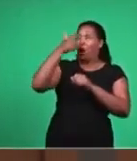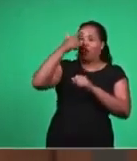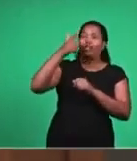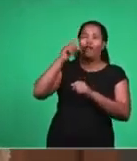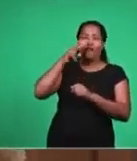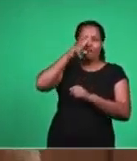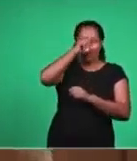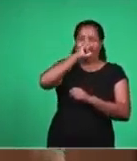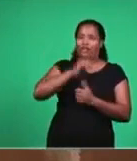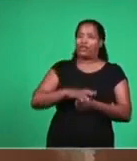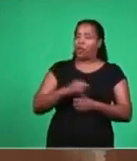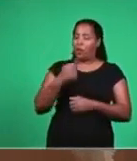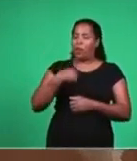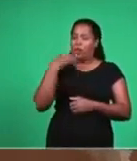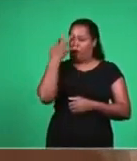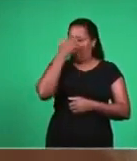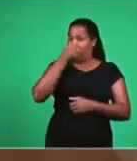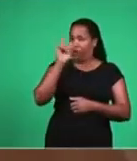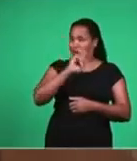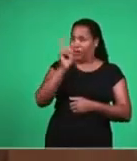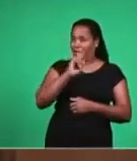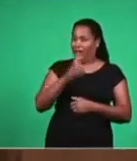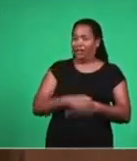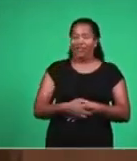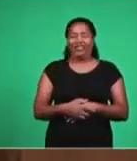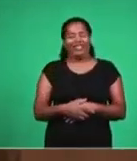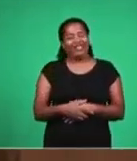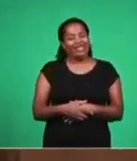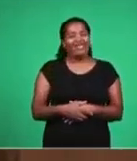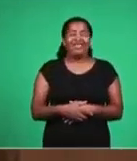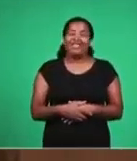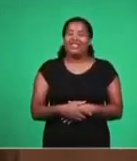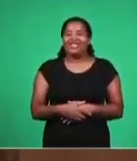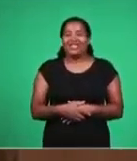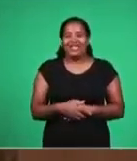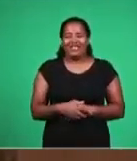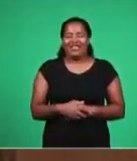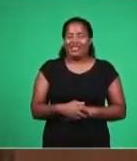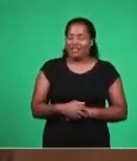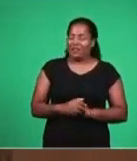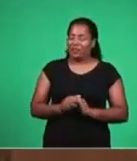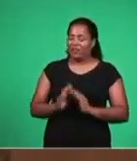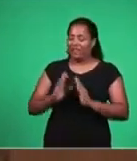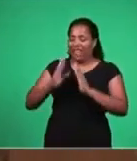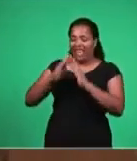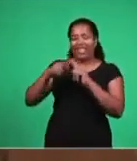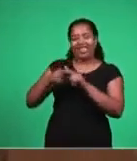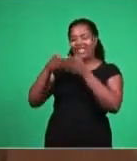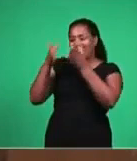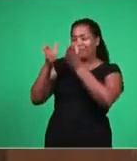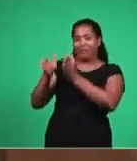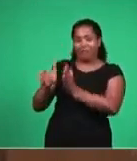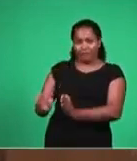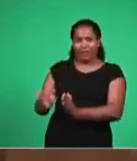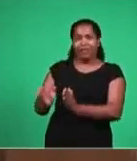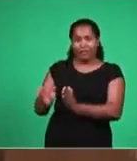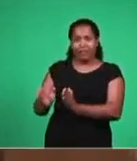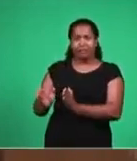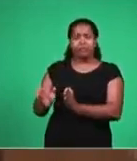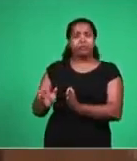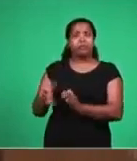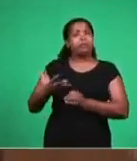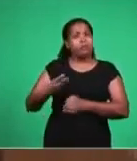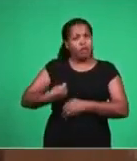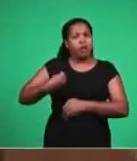Because of the light. It's not to look good. It's just the light. So listen, the faithful church.